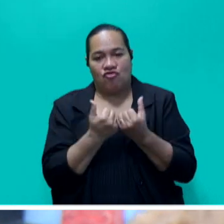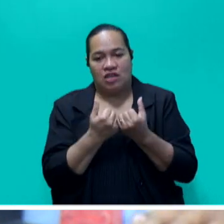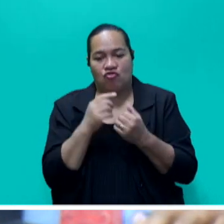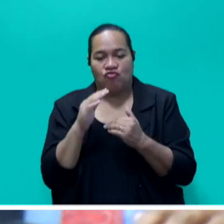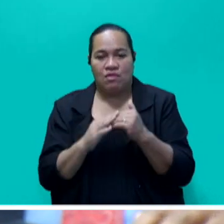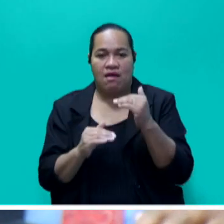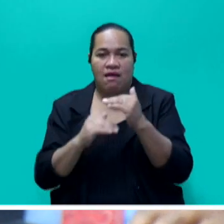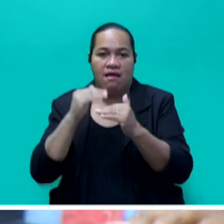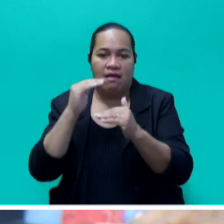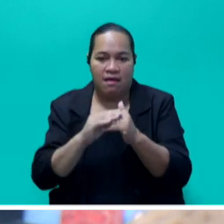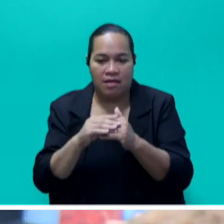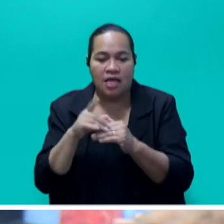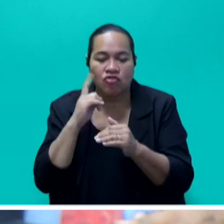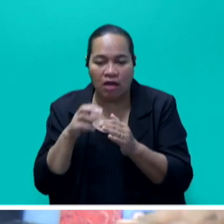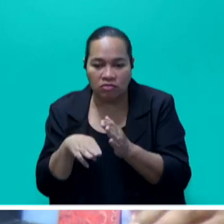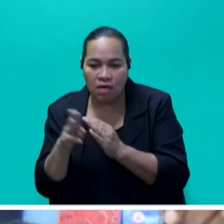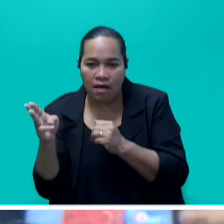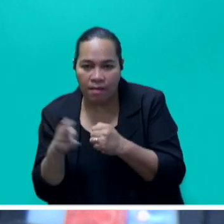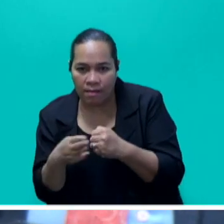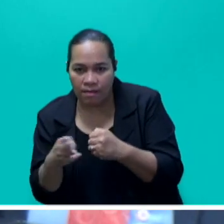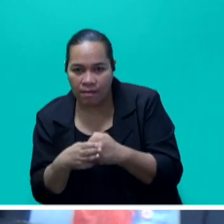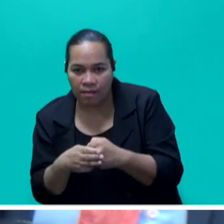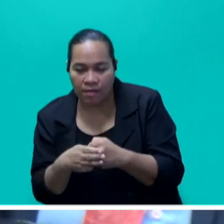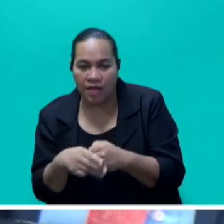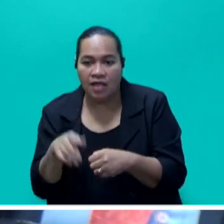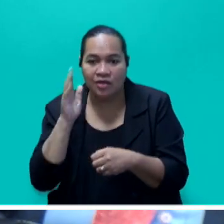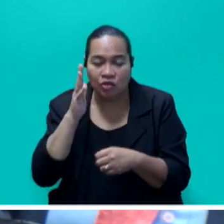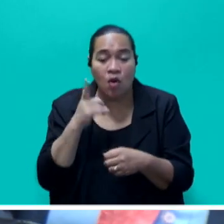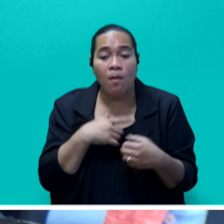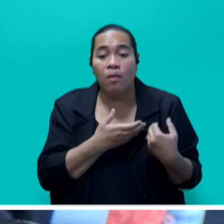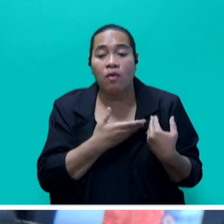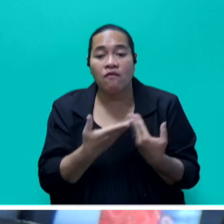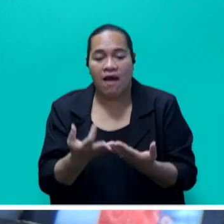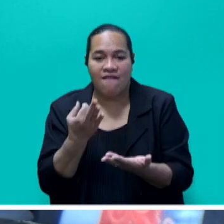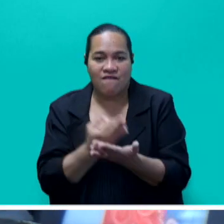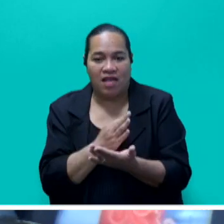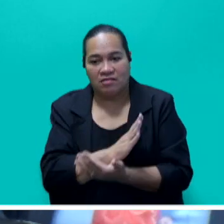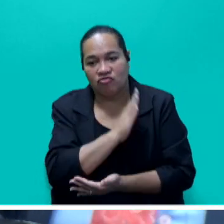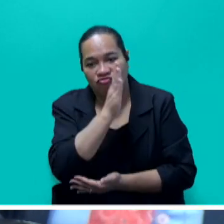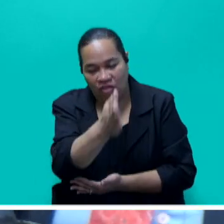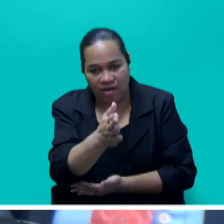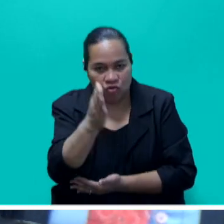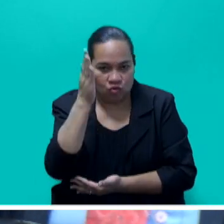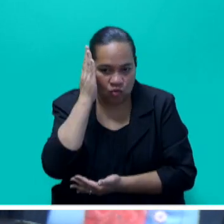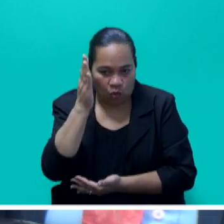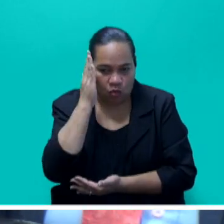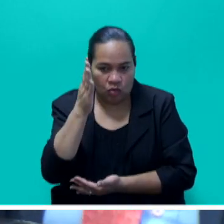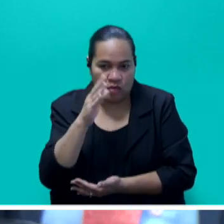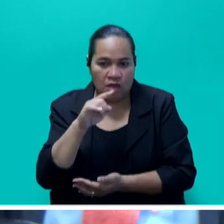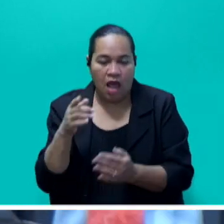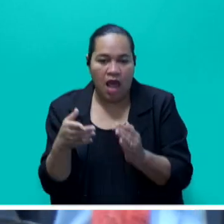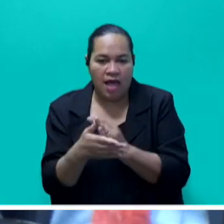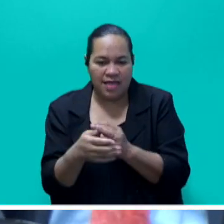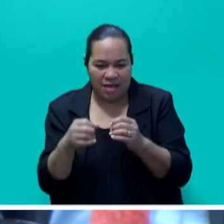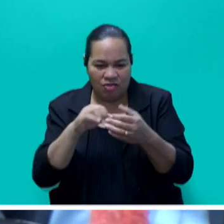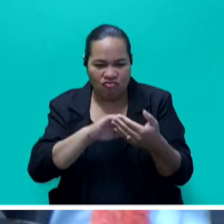reconstruct and rehabilitate the facilities by providing funding directly to schools under the